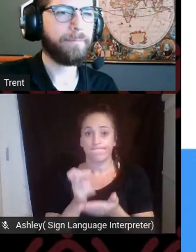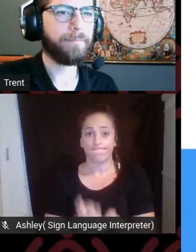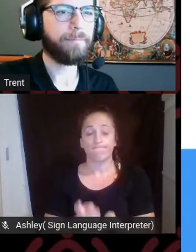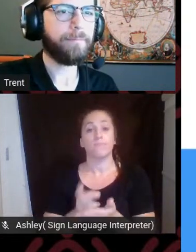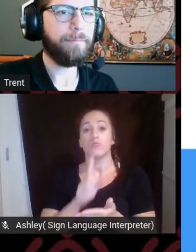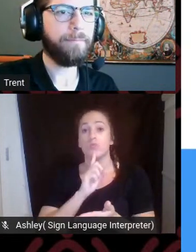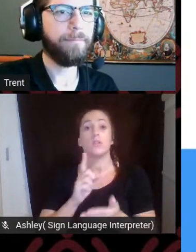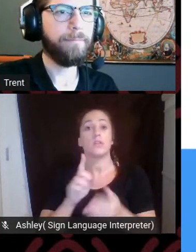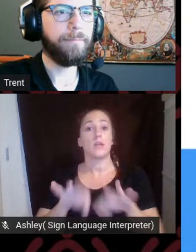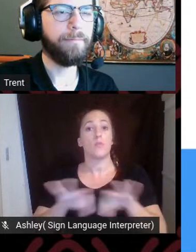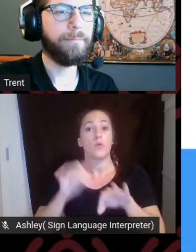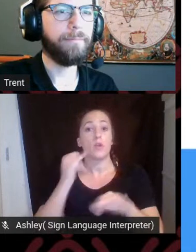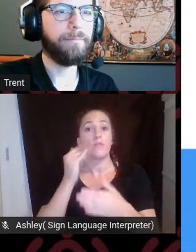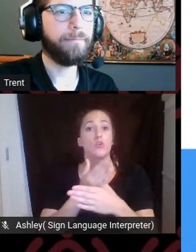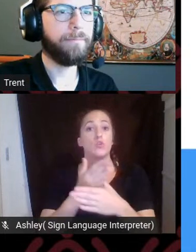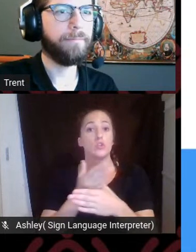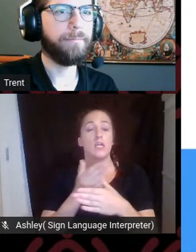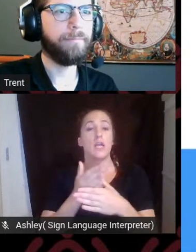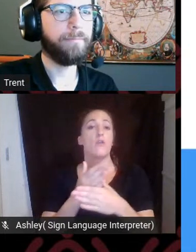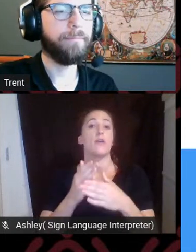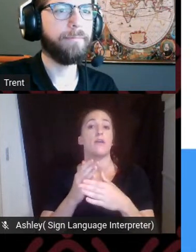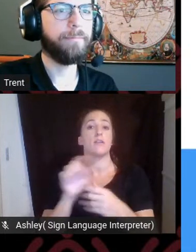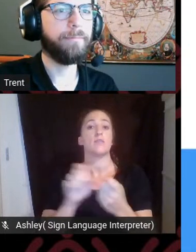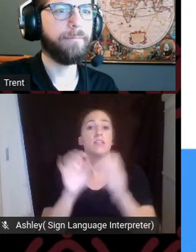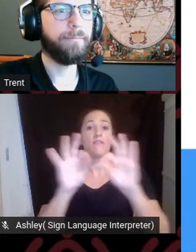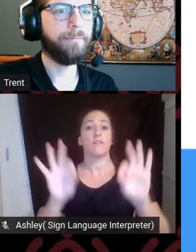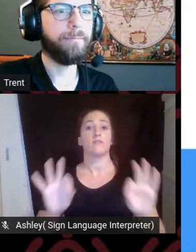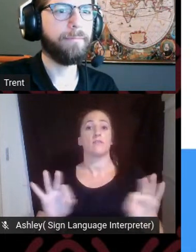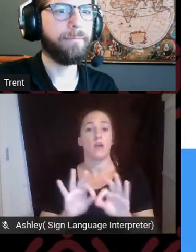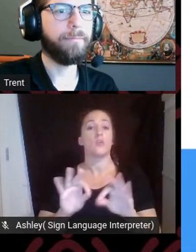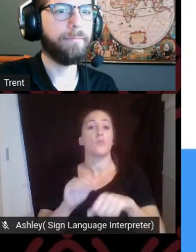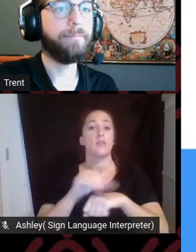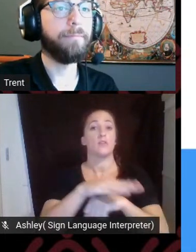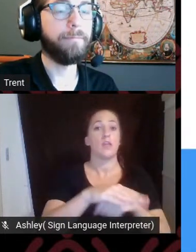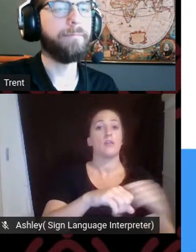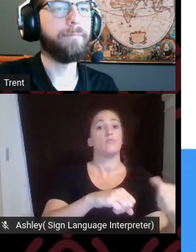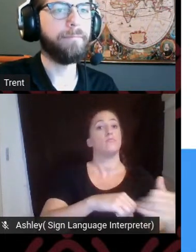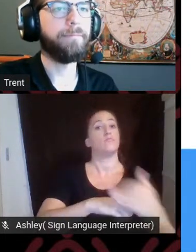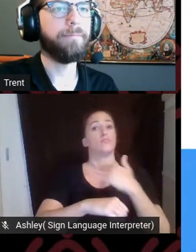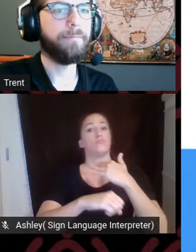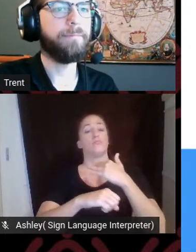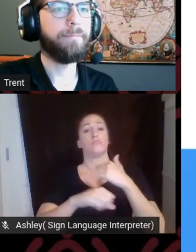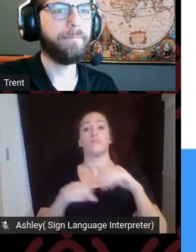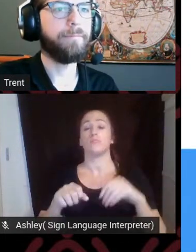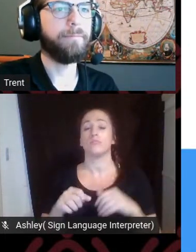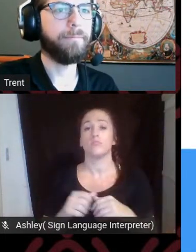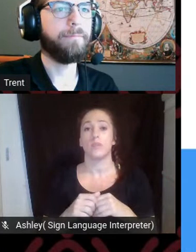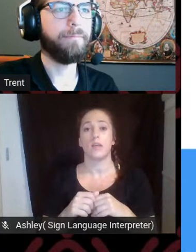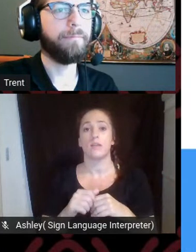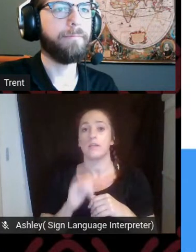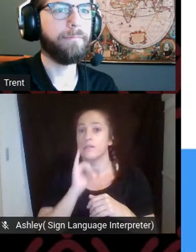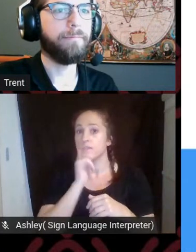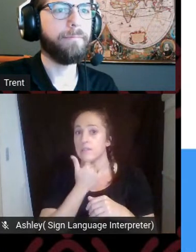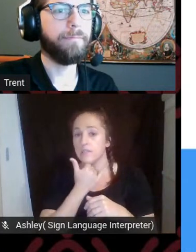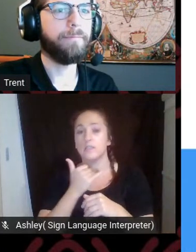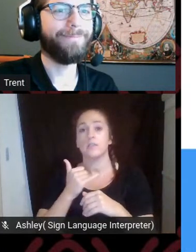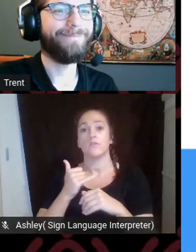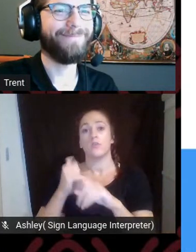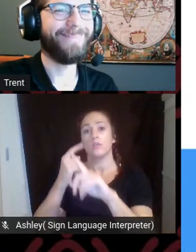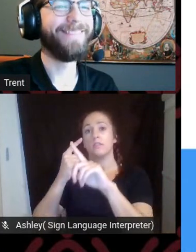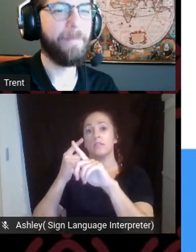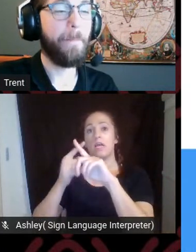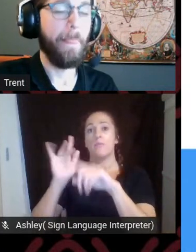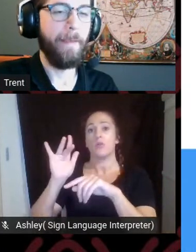documents. It also allows you to pin tabs so you don't accidentally close out a tab. I have this presentation pinned right now so I